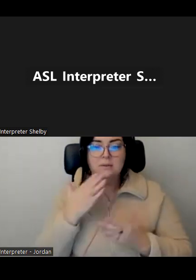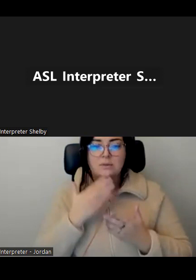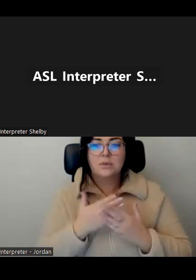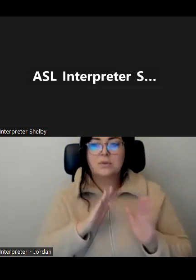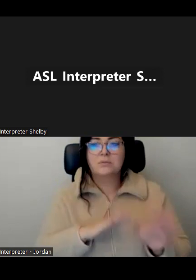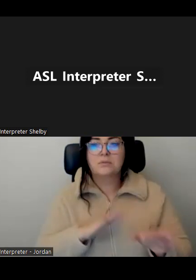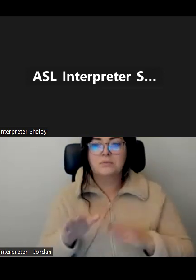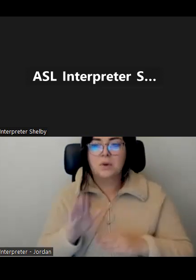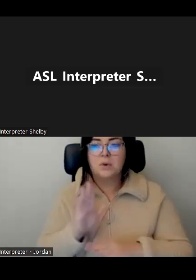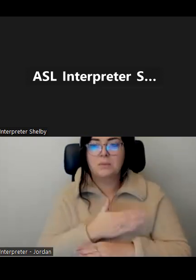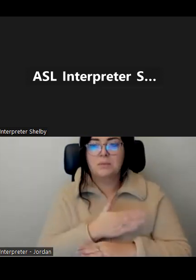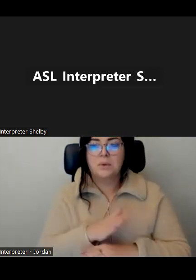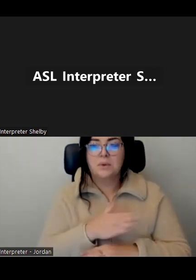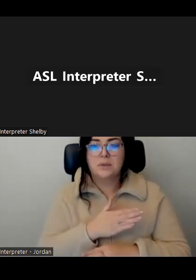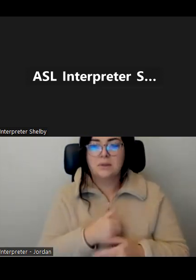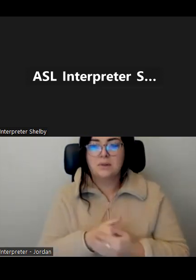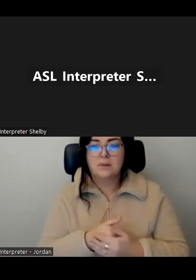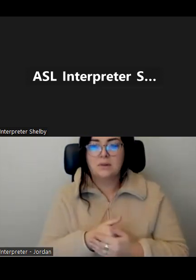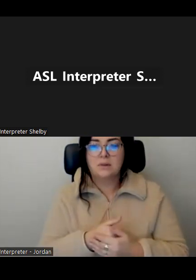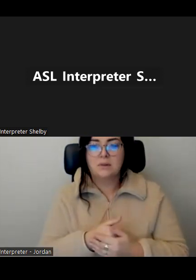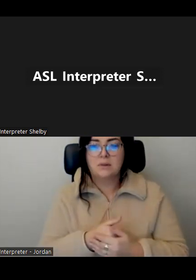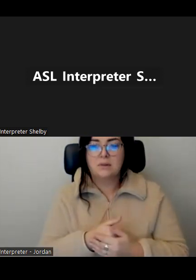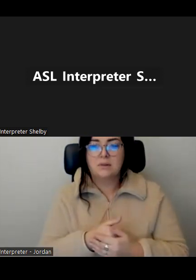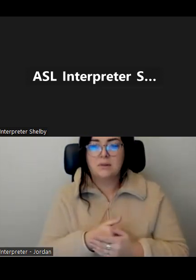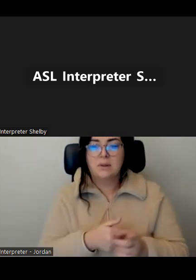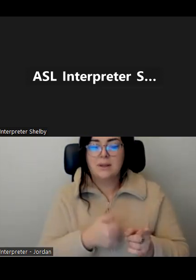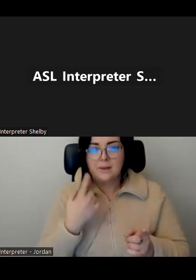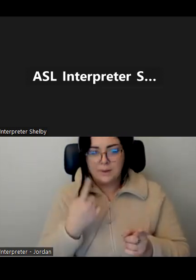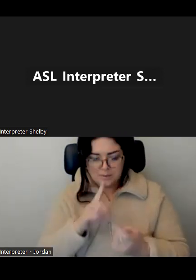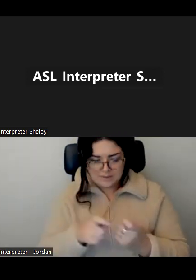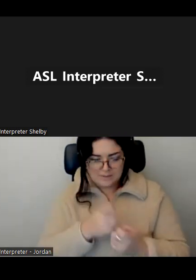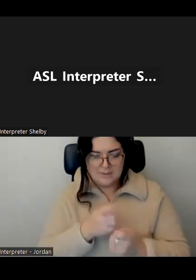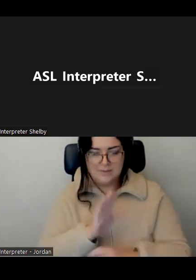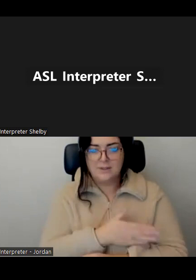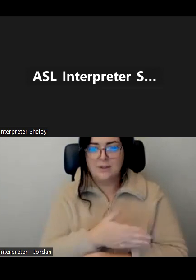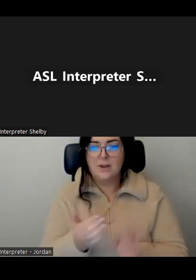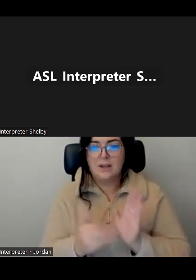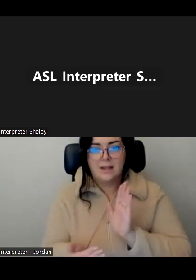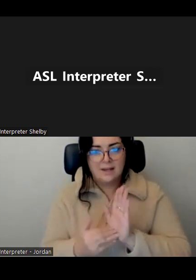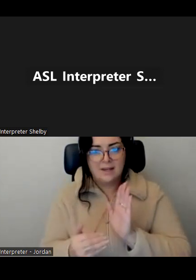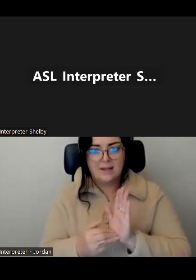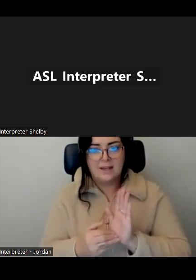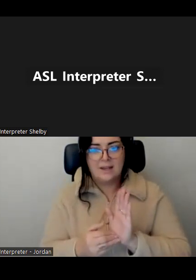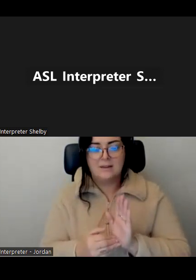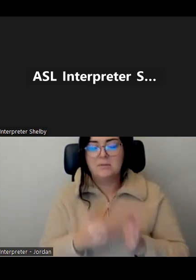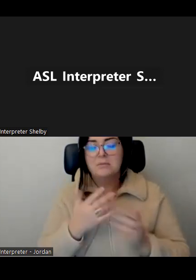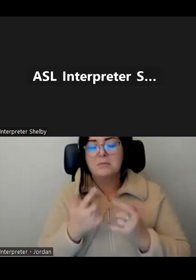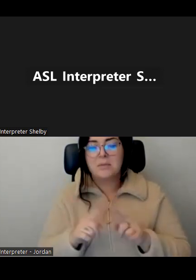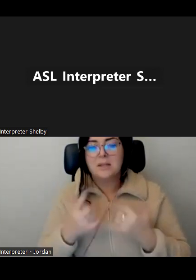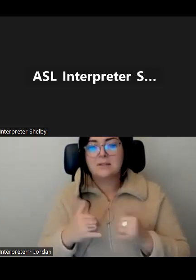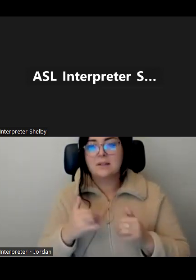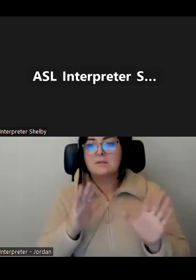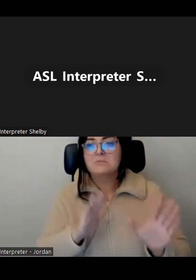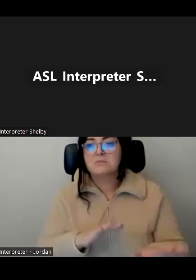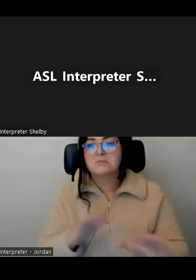music. There's a certain song she likes to hear over and over and over again, but it is relaxing and it helps